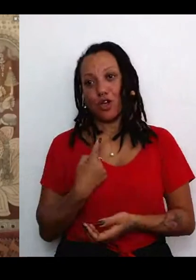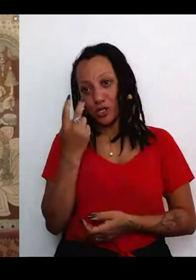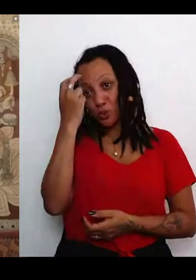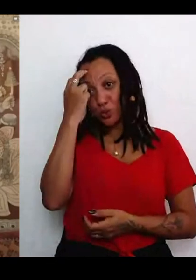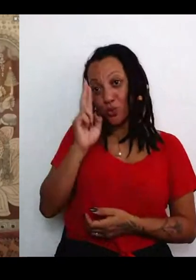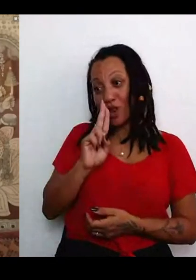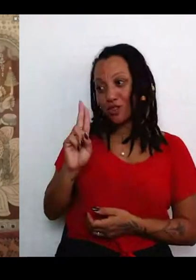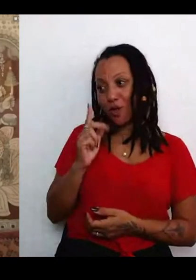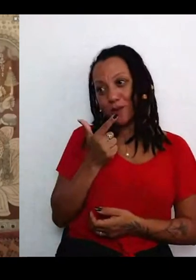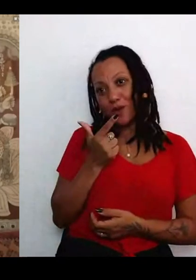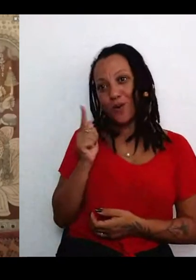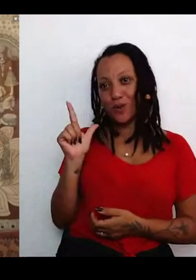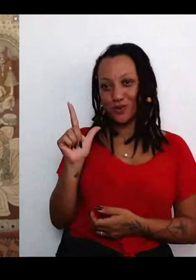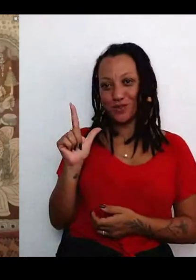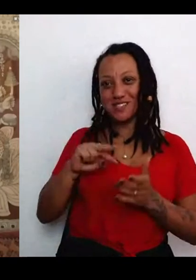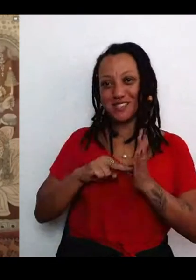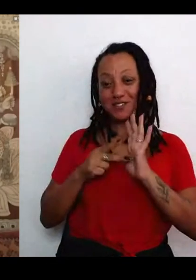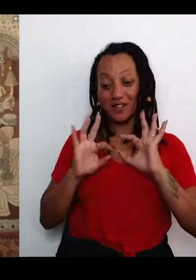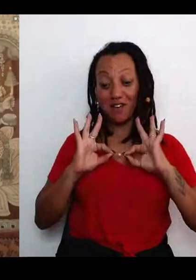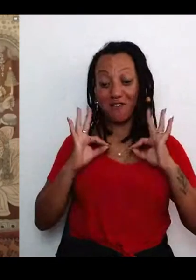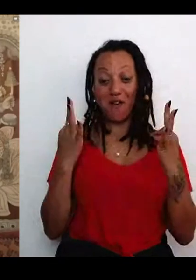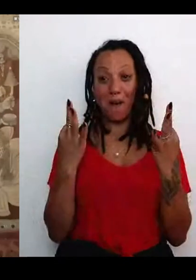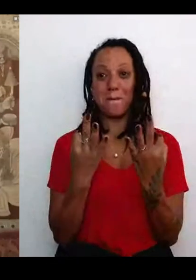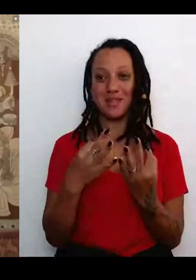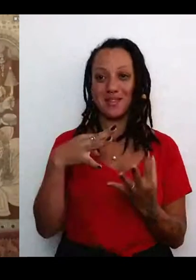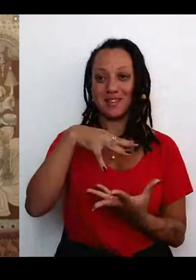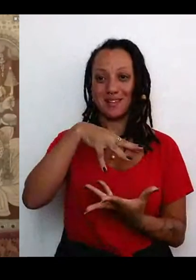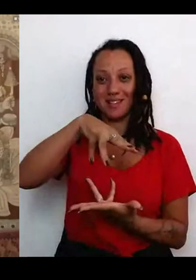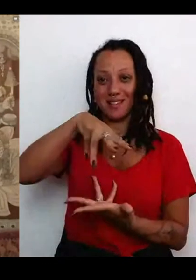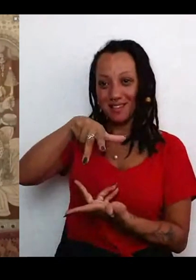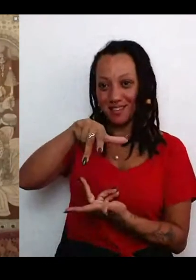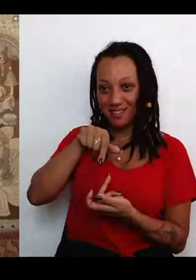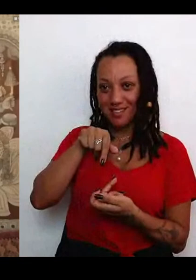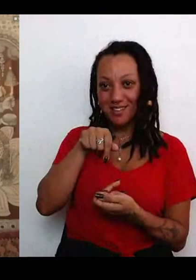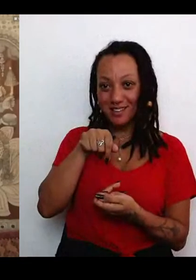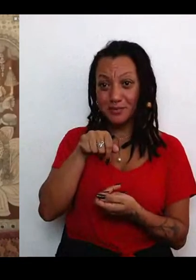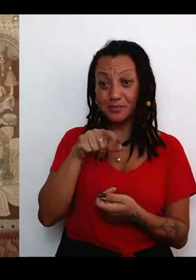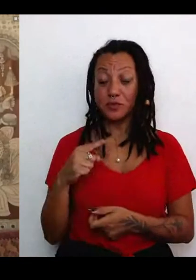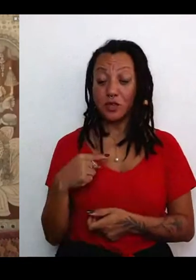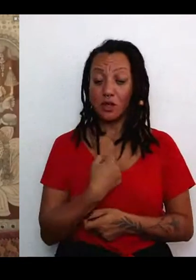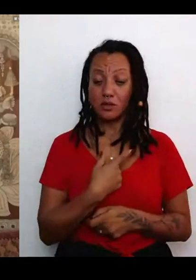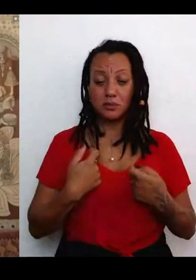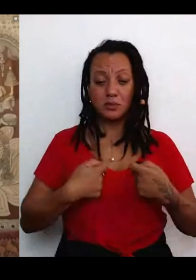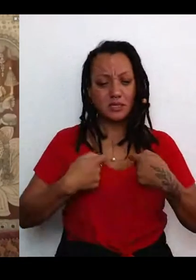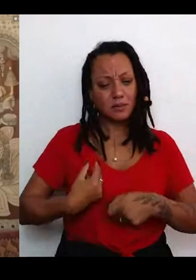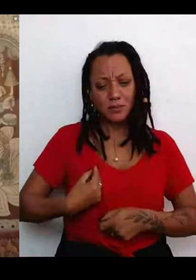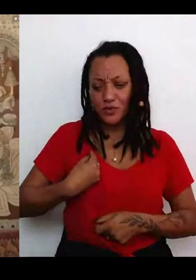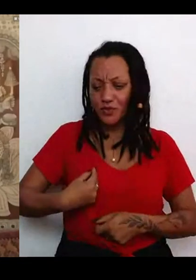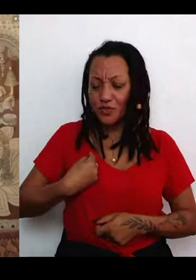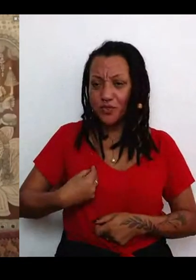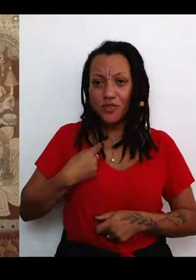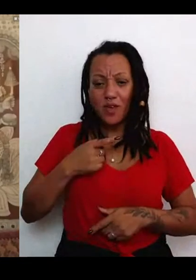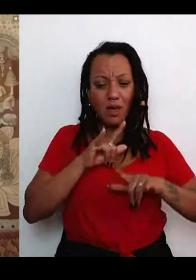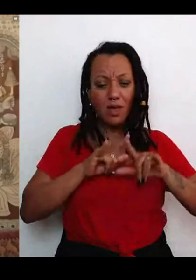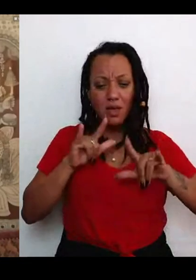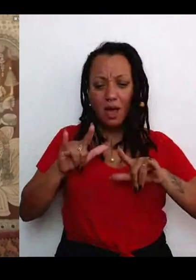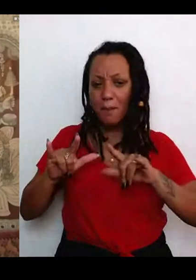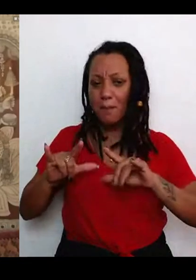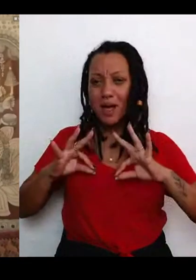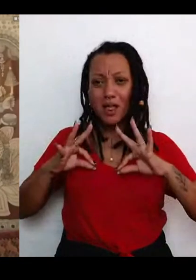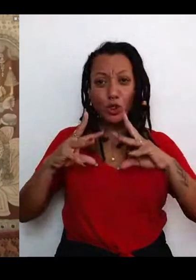means we have to live and love all species as our relatives and the Earth as our